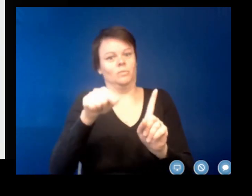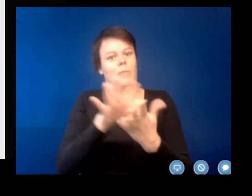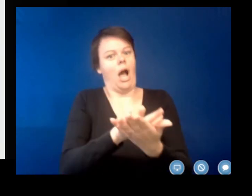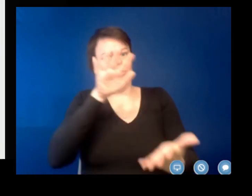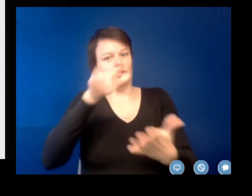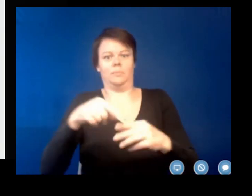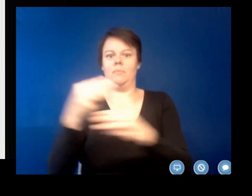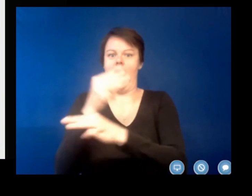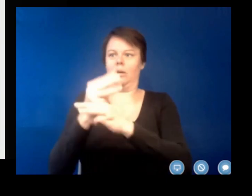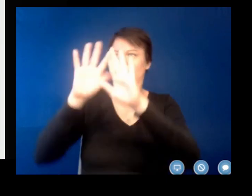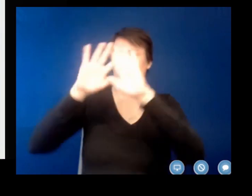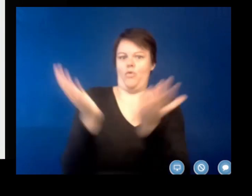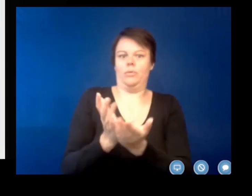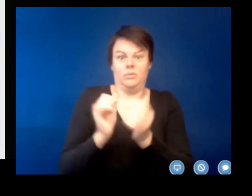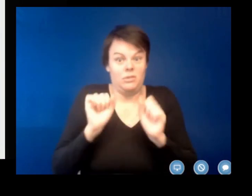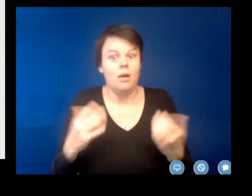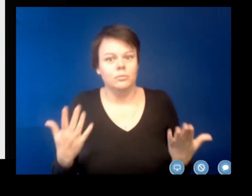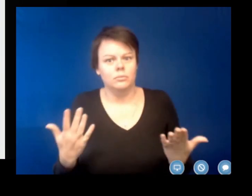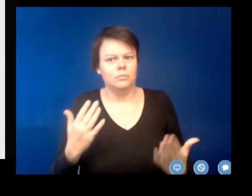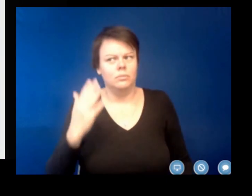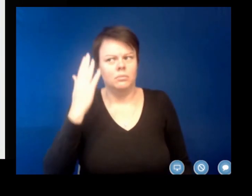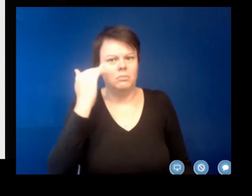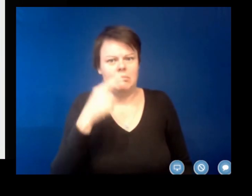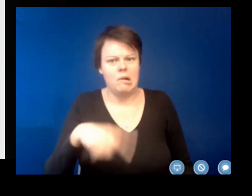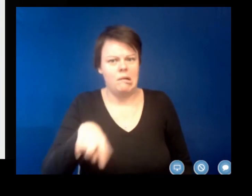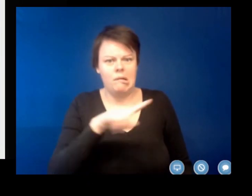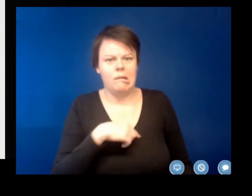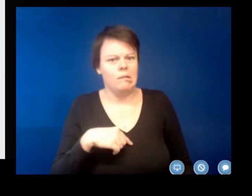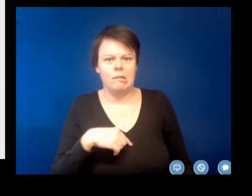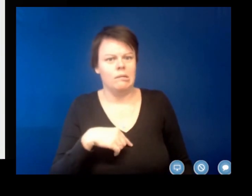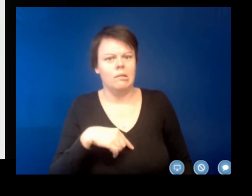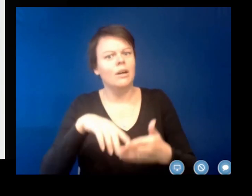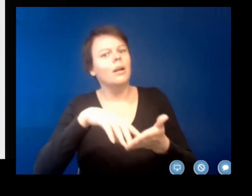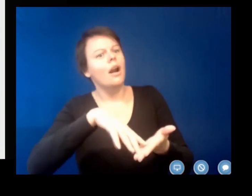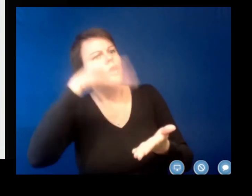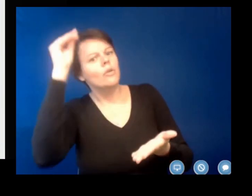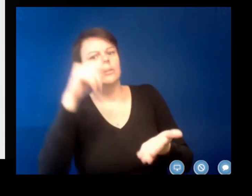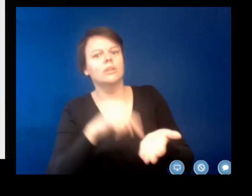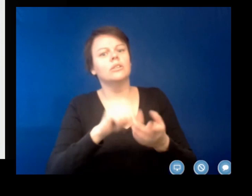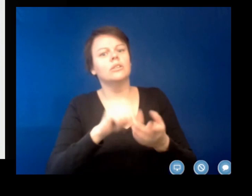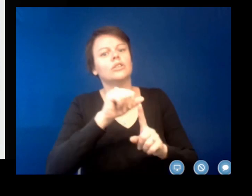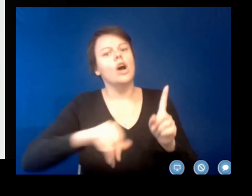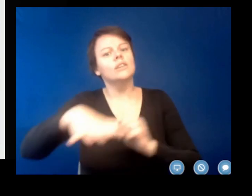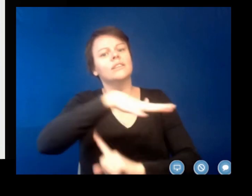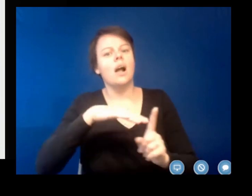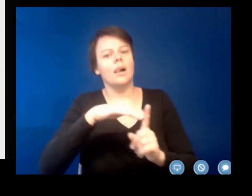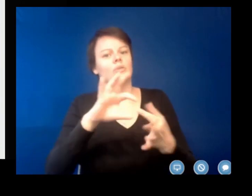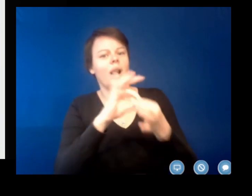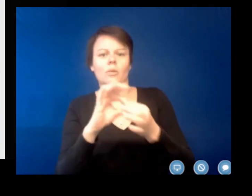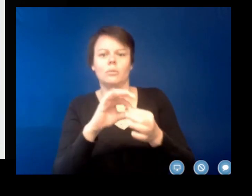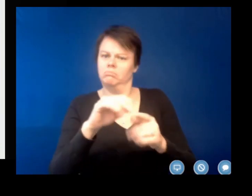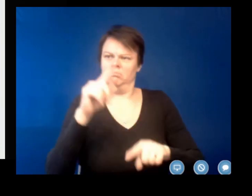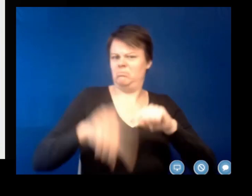being educated, we can deal with higher mathematics. So we have learned to